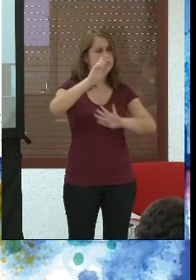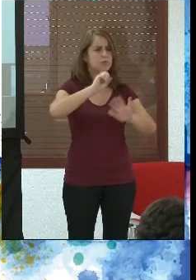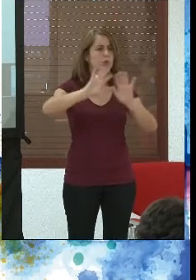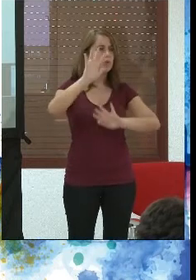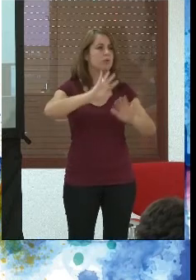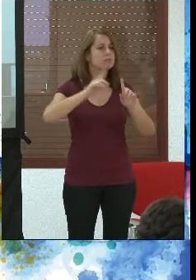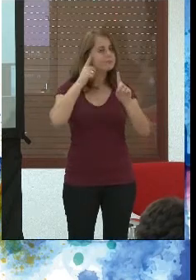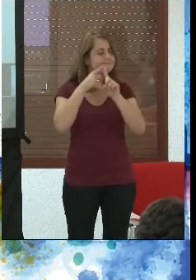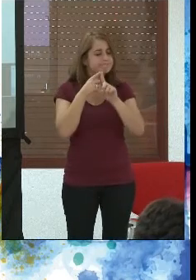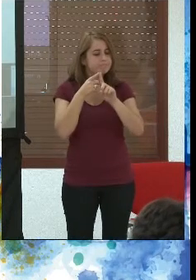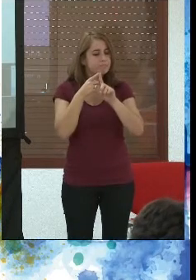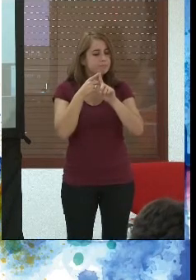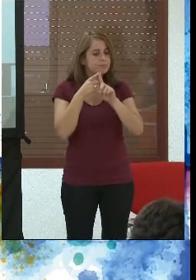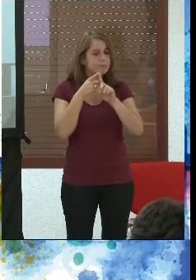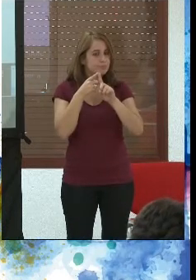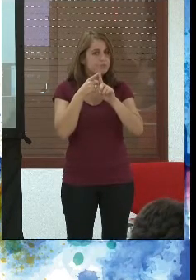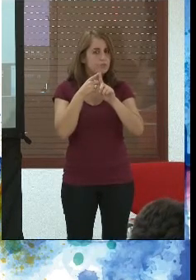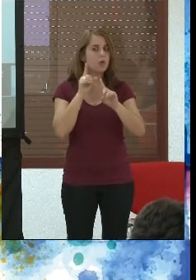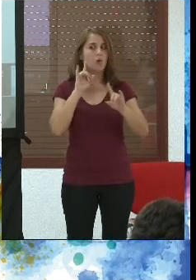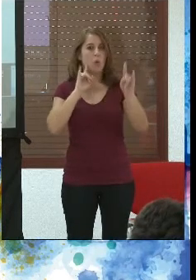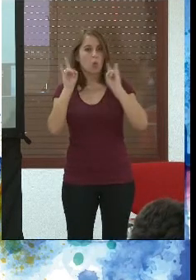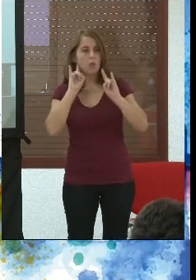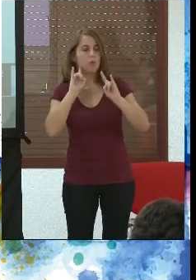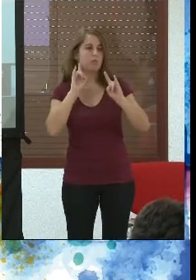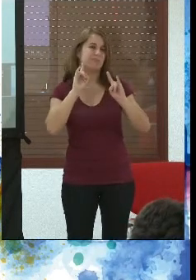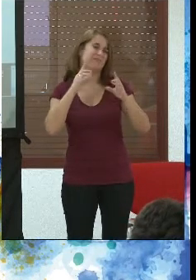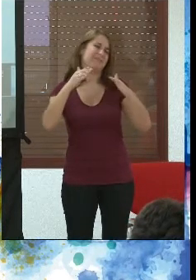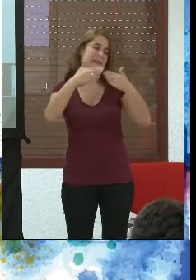have a complex team of workers that are